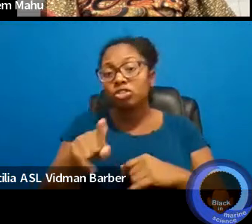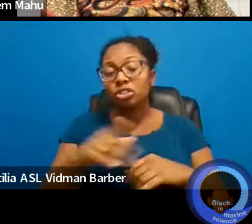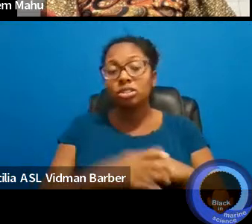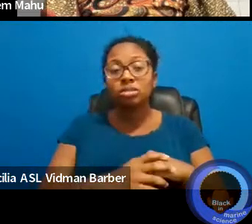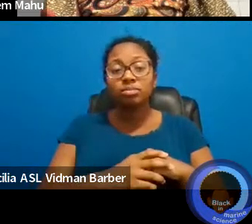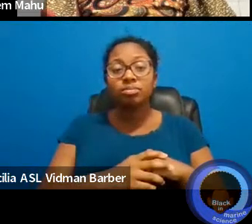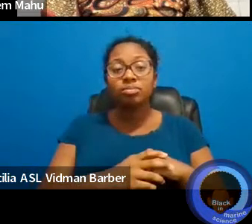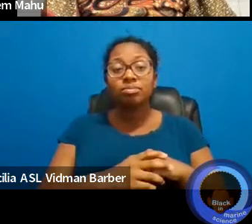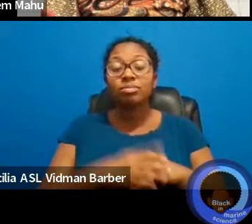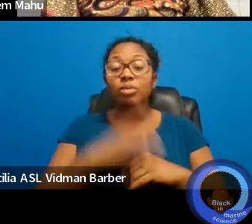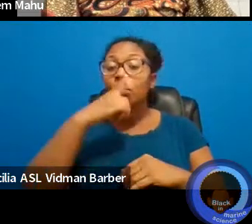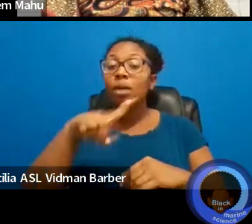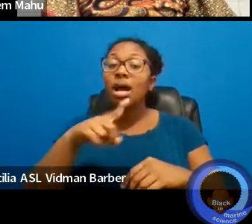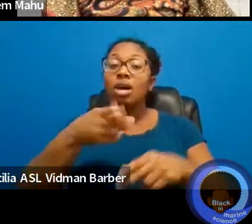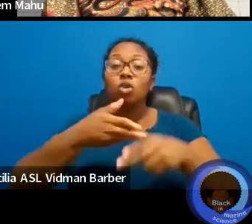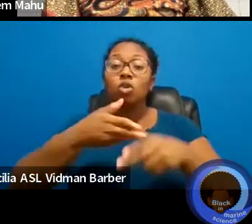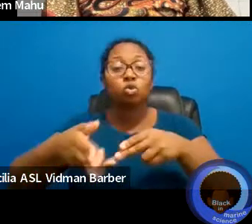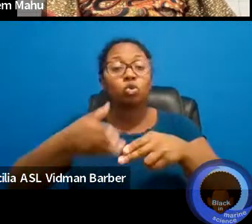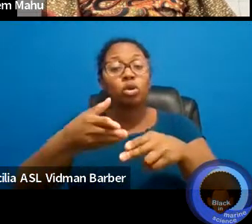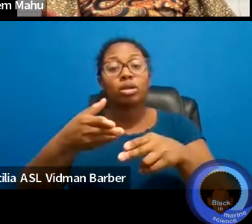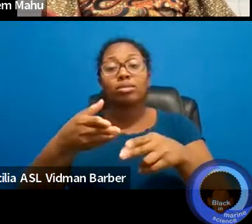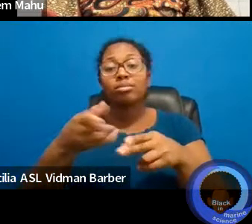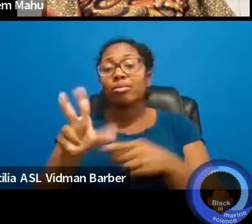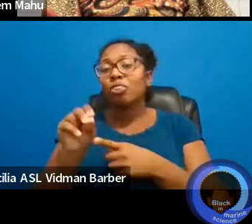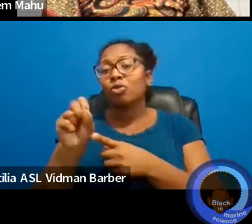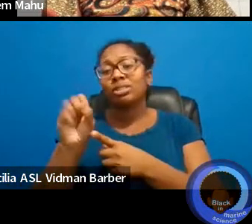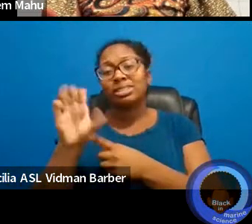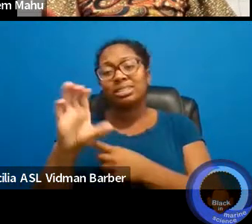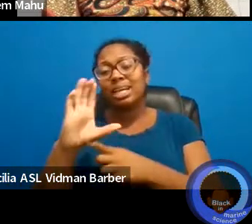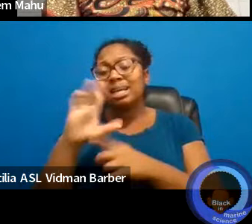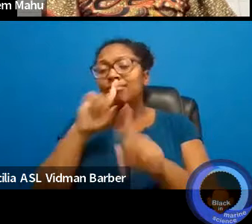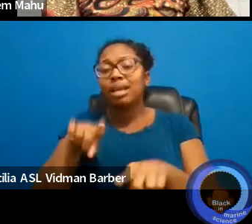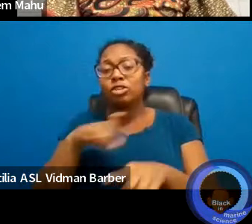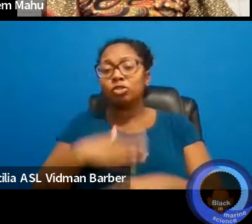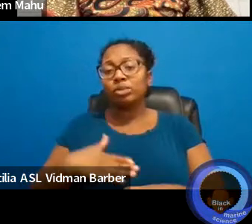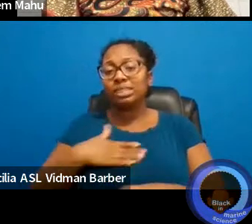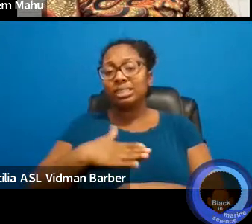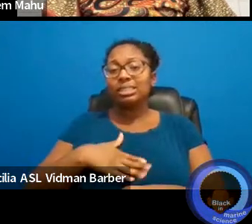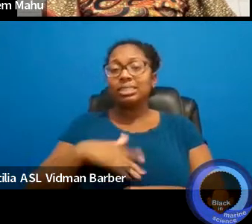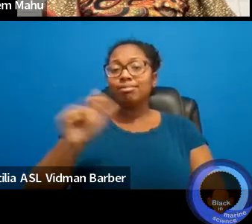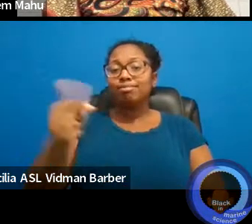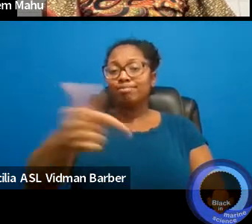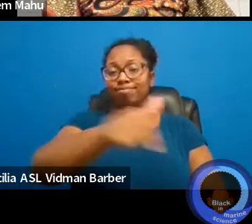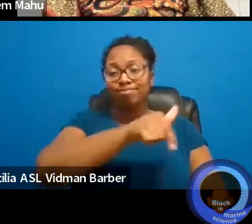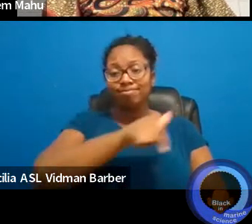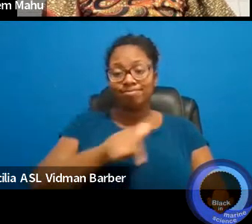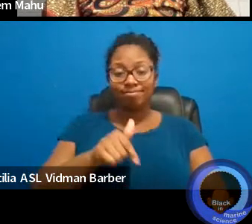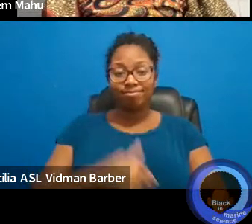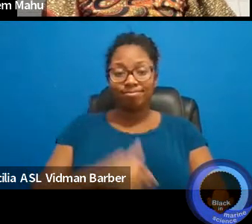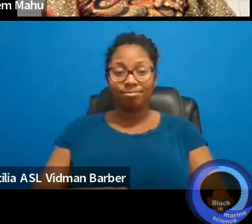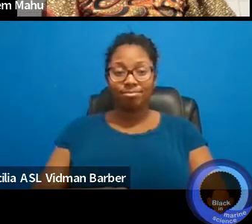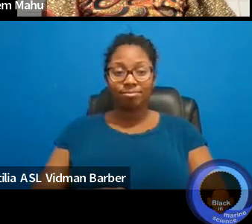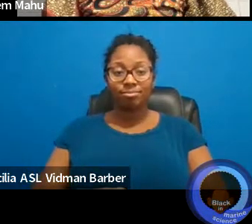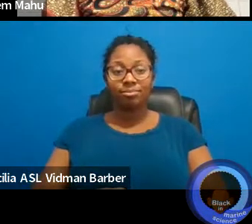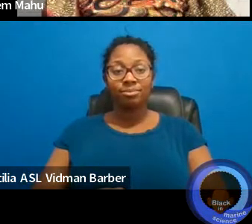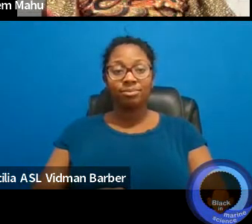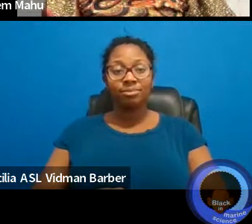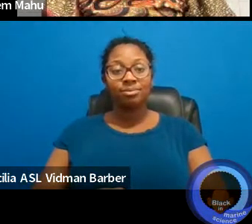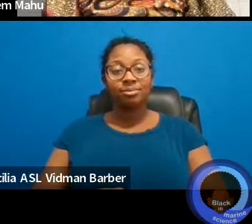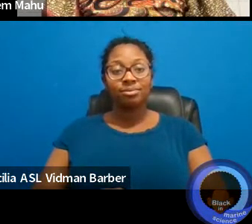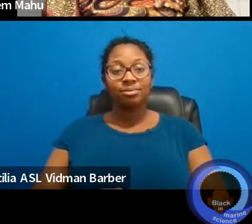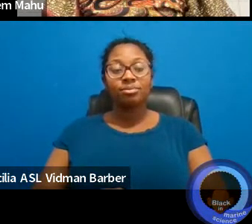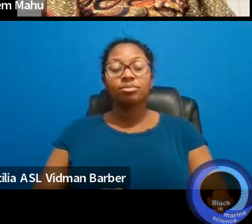So if you can quickly just give us a quick 30-second for this question, 30 seconds answer.